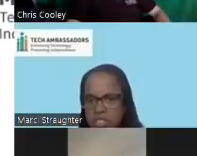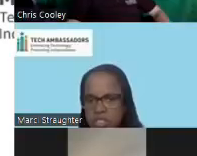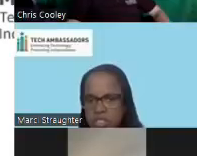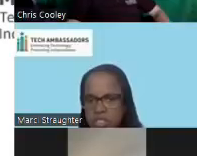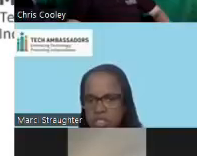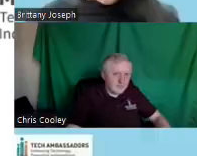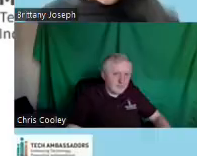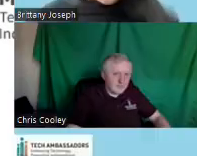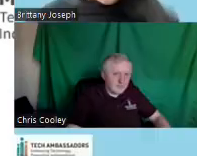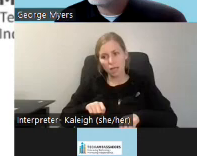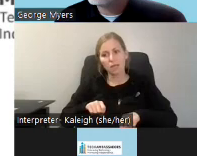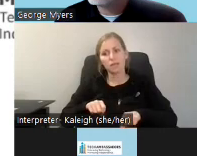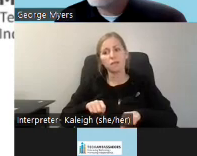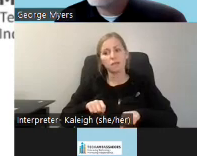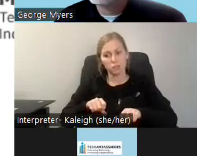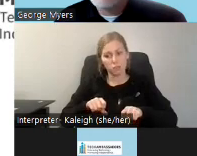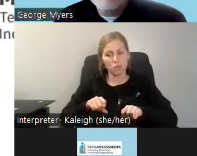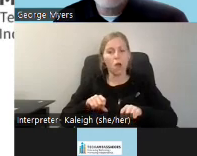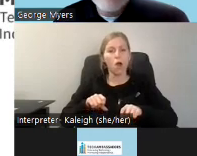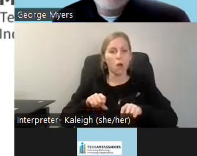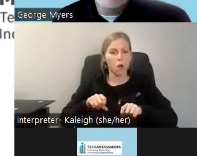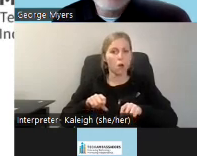enabled through a voice assistant.